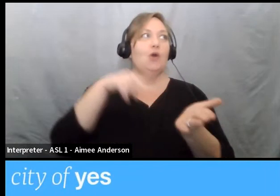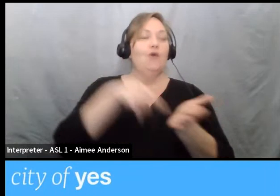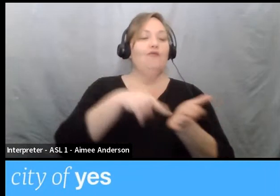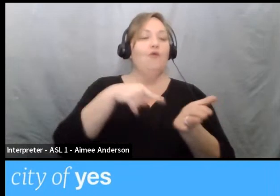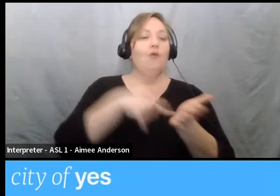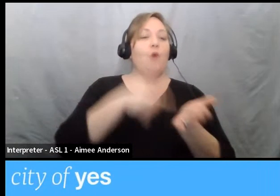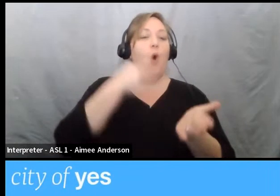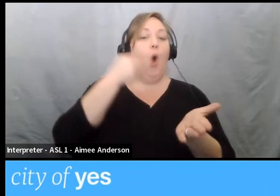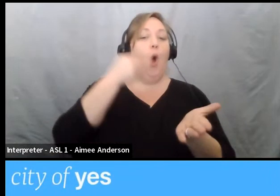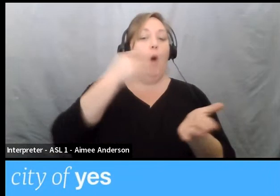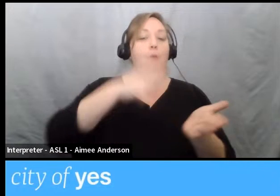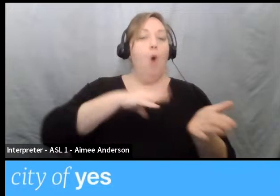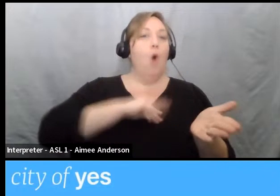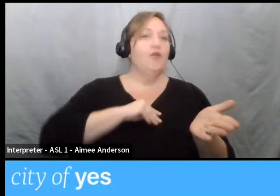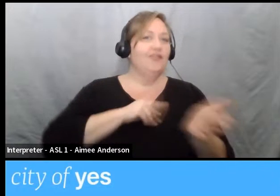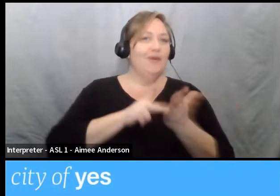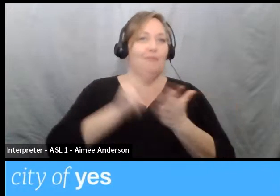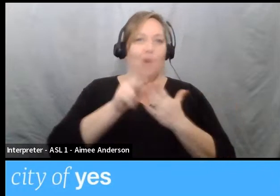homeownership,